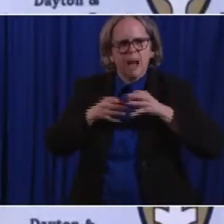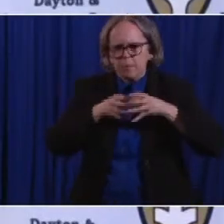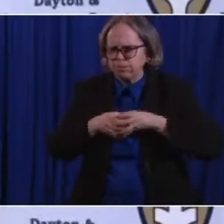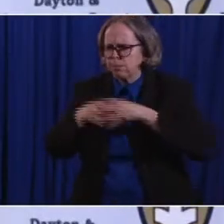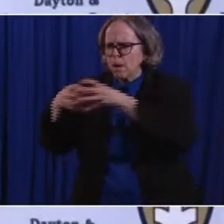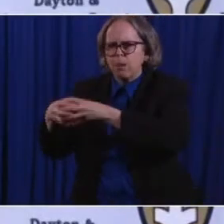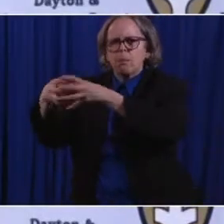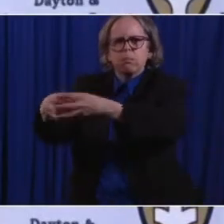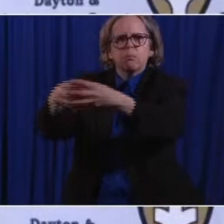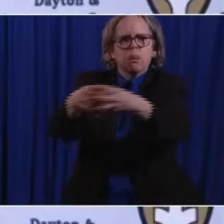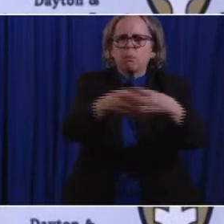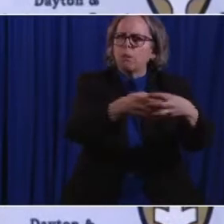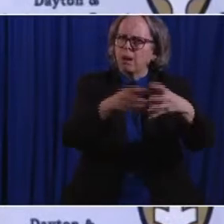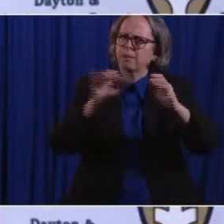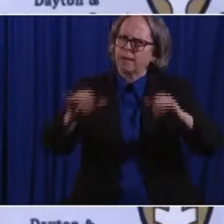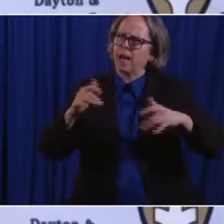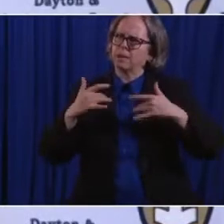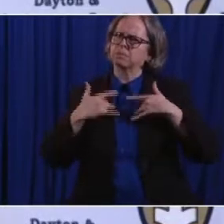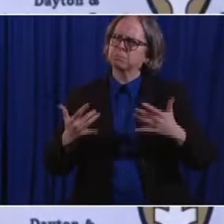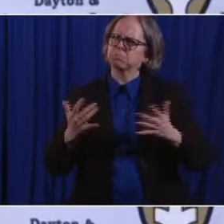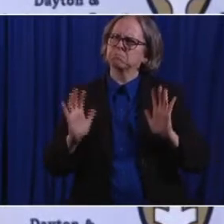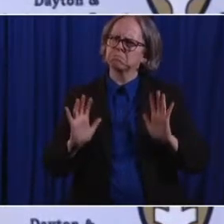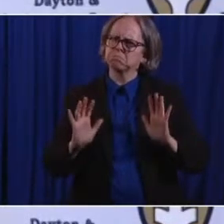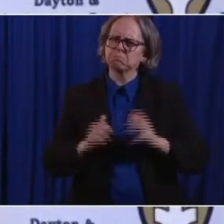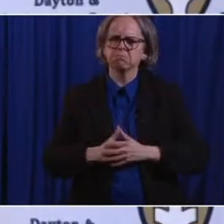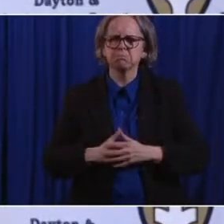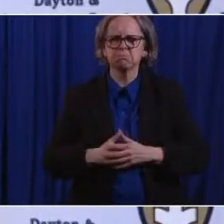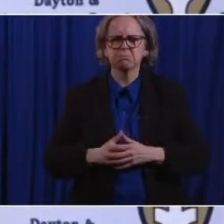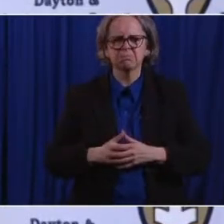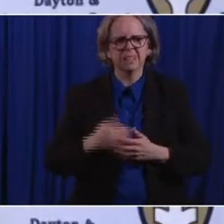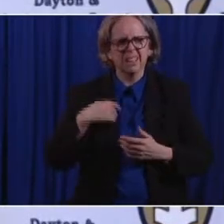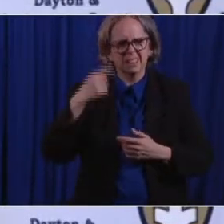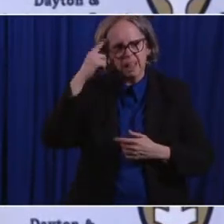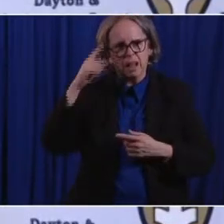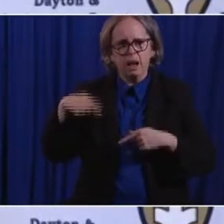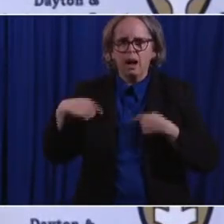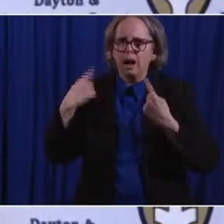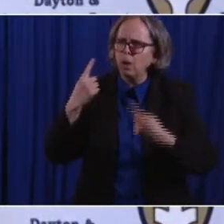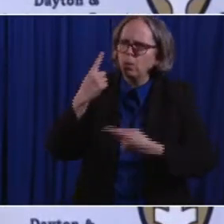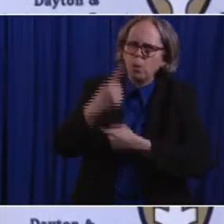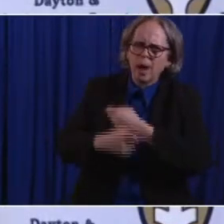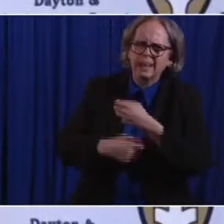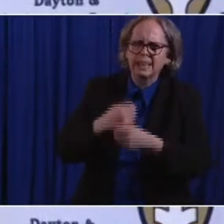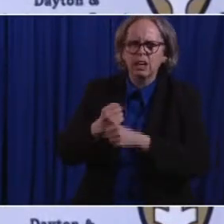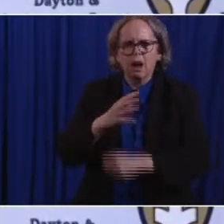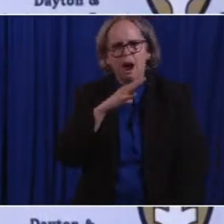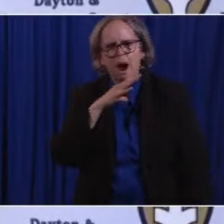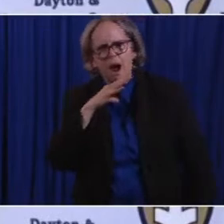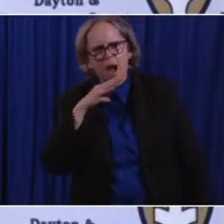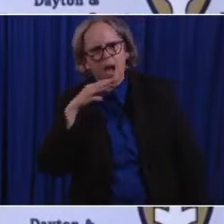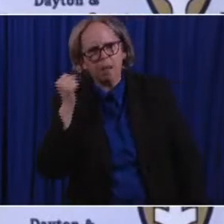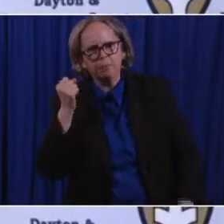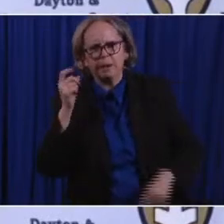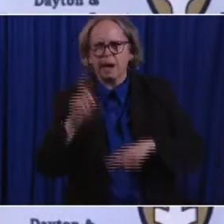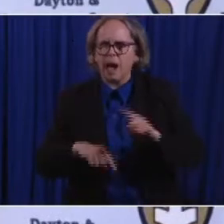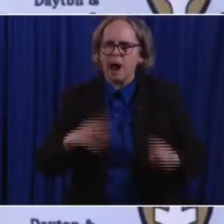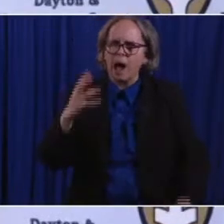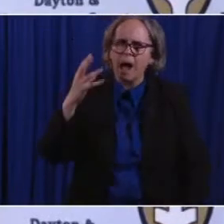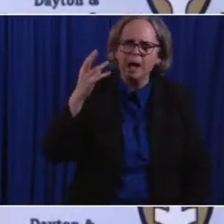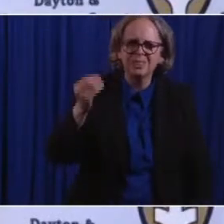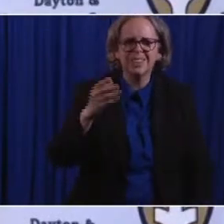I think after a year, people want to live and they want to go do things, but keeping masks